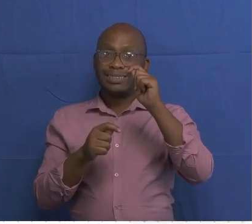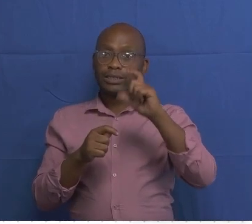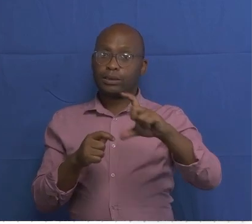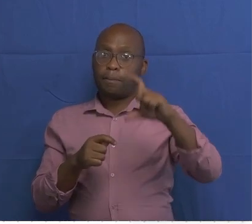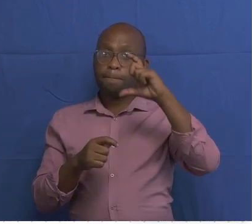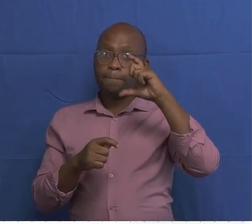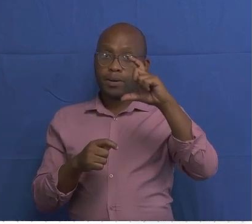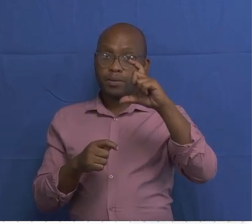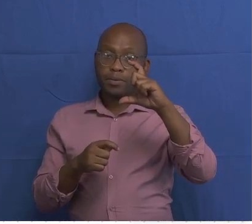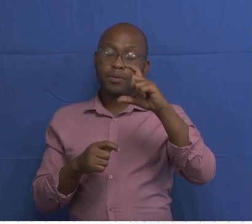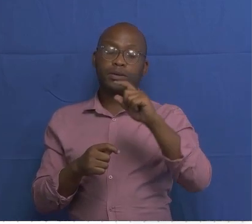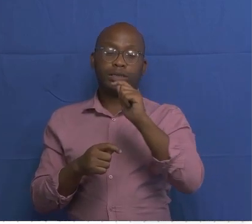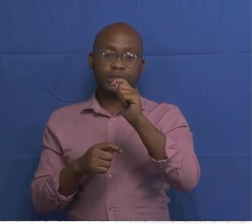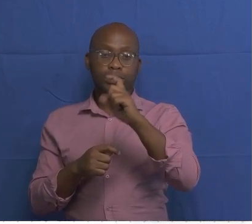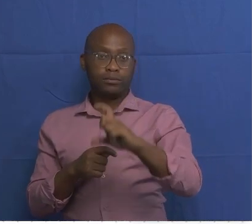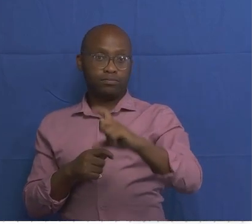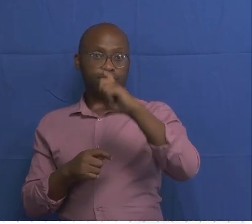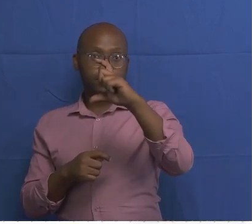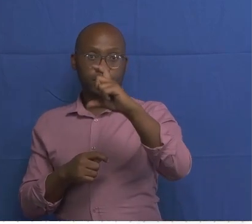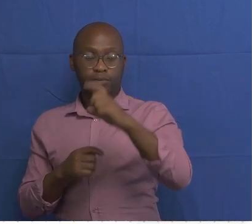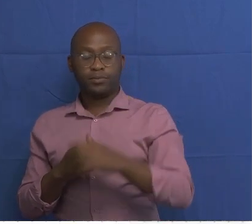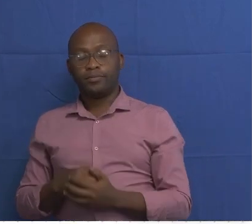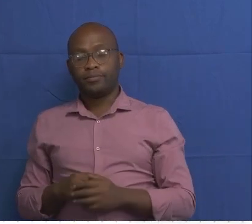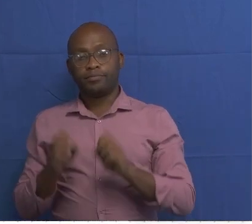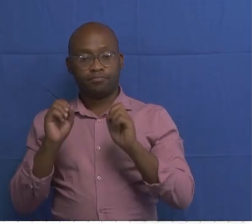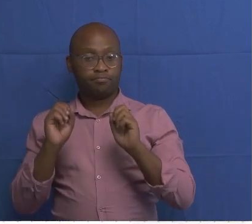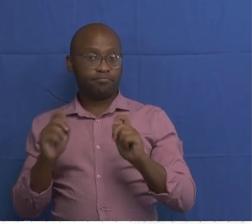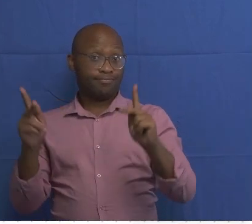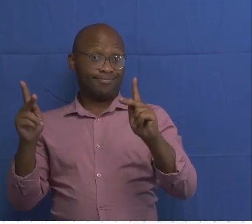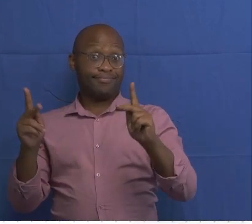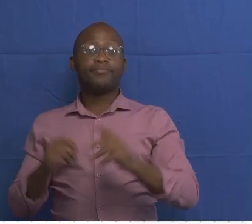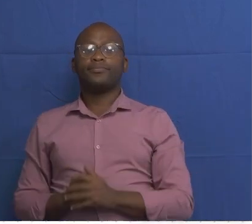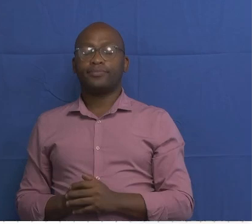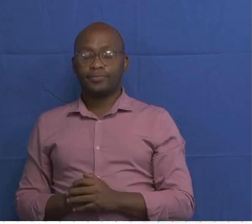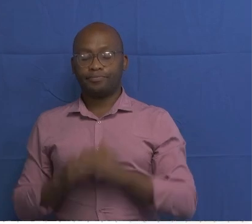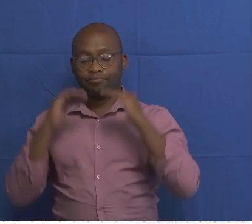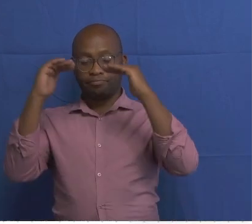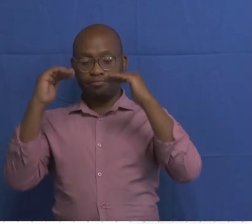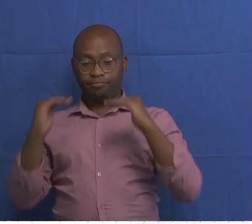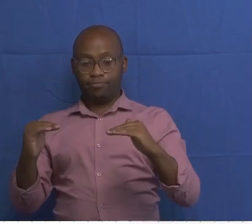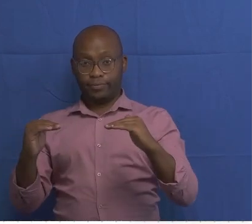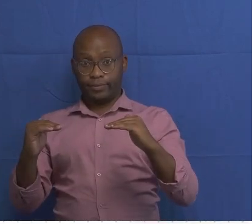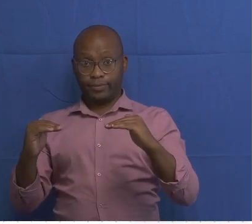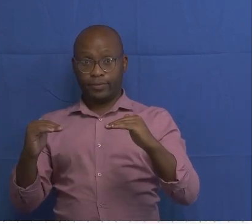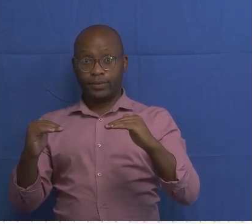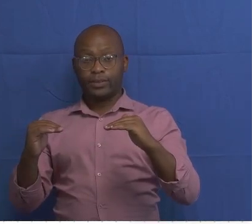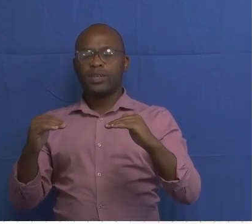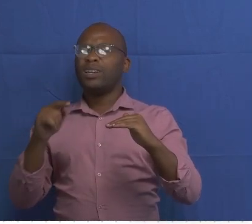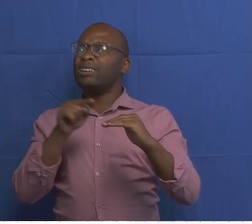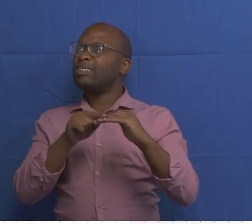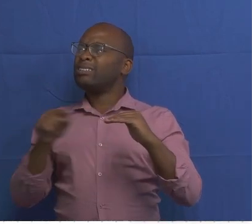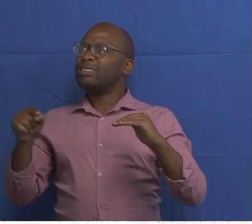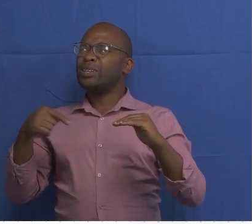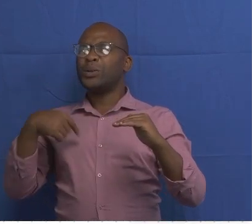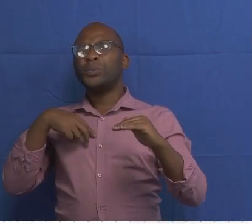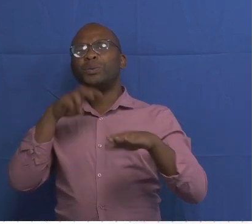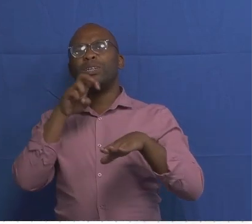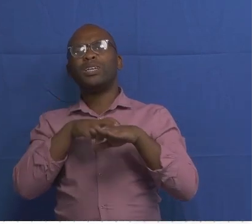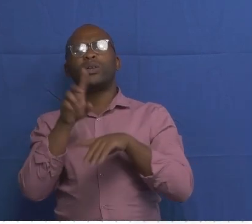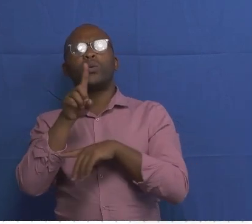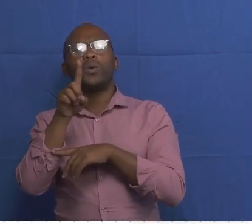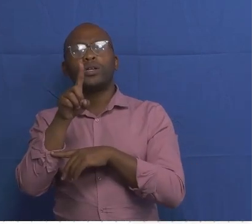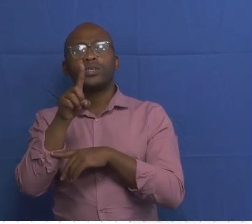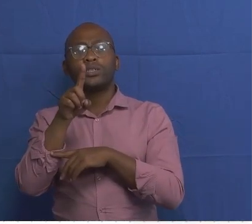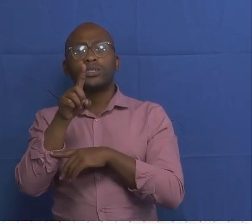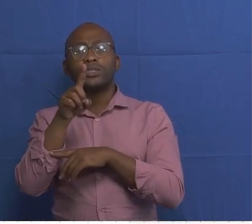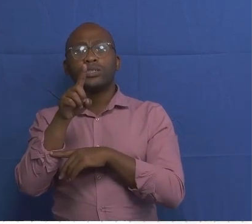phenotype. Okay. Now, let's look now at the second row. Now, the second row, what are we missing here? We are missing the